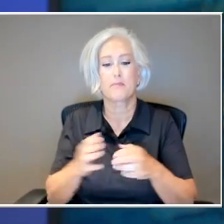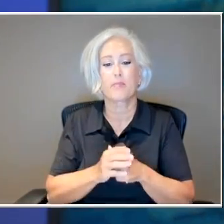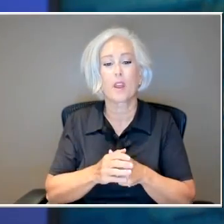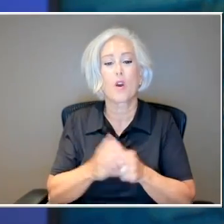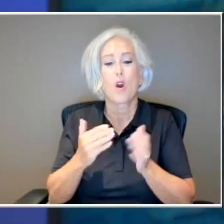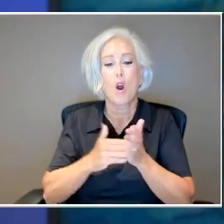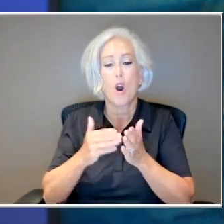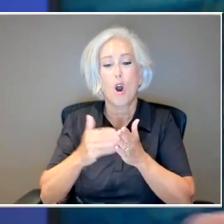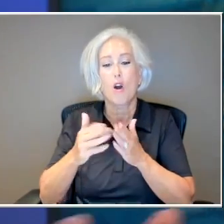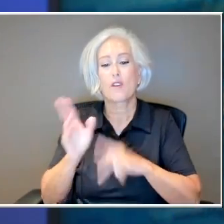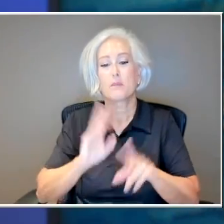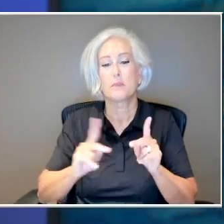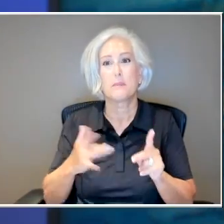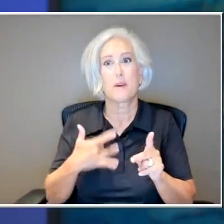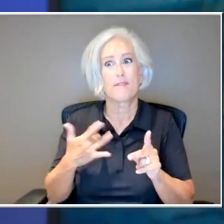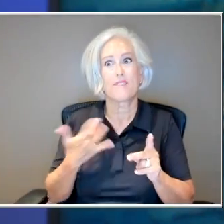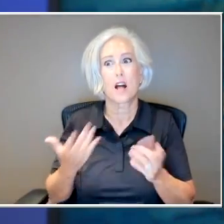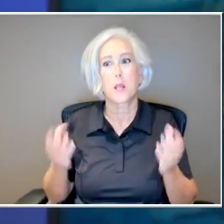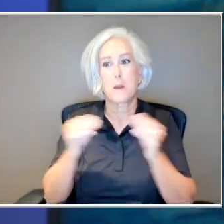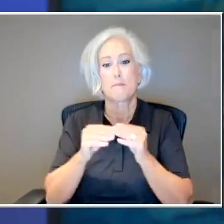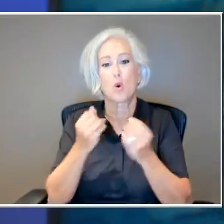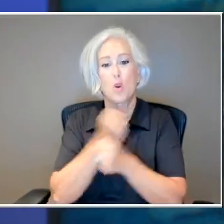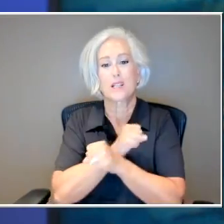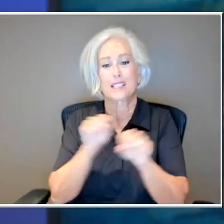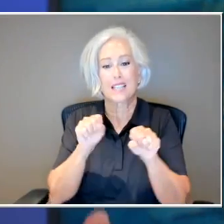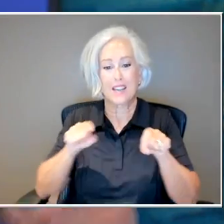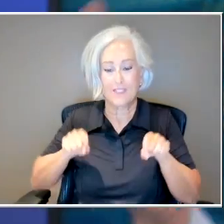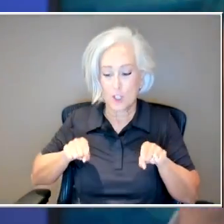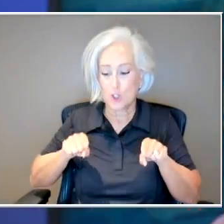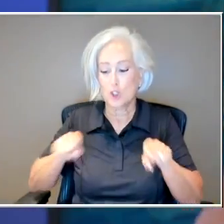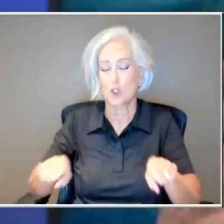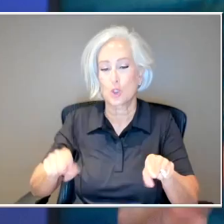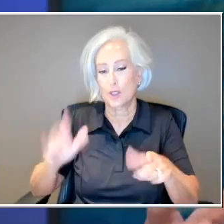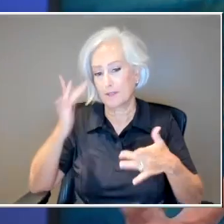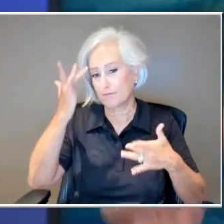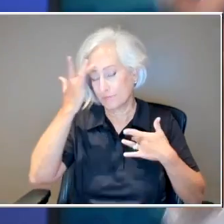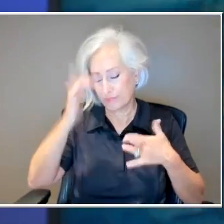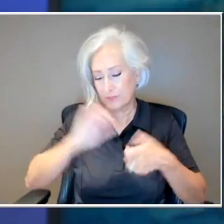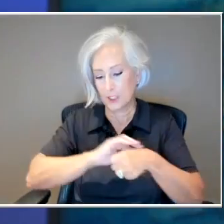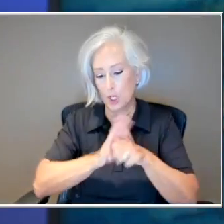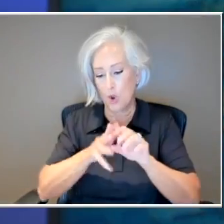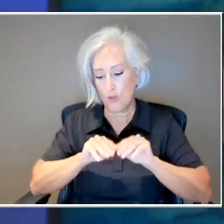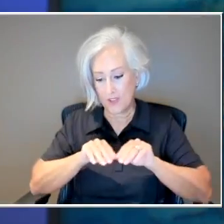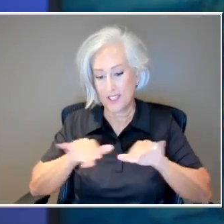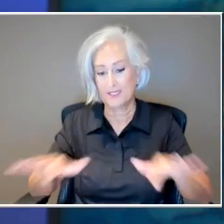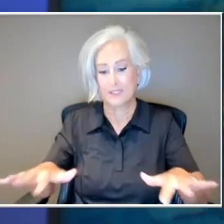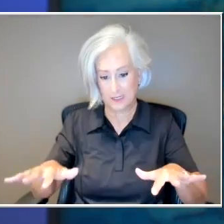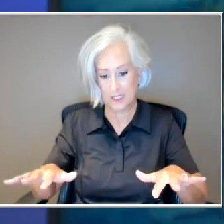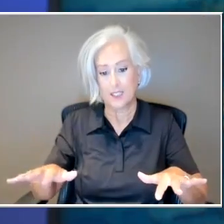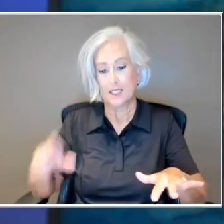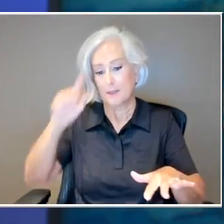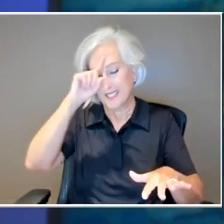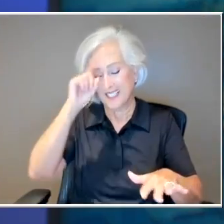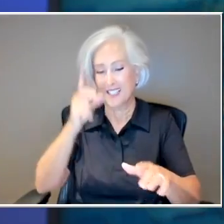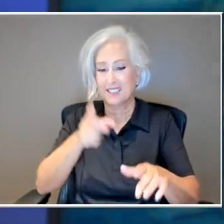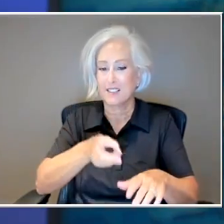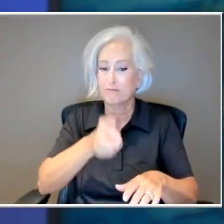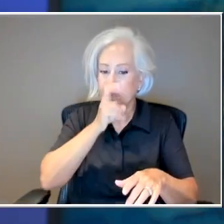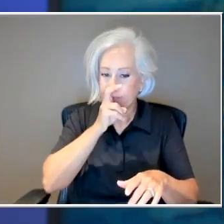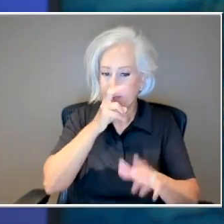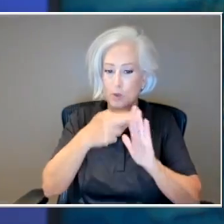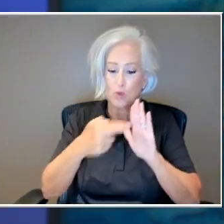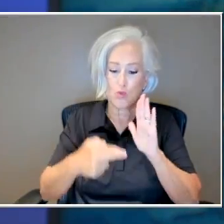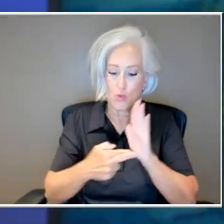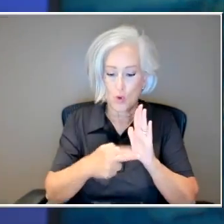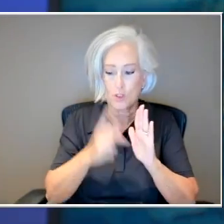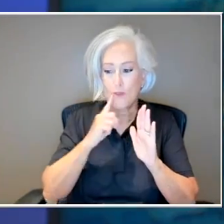felt safer during the COVID pandemic because of the strict restrictions for masking and things like that than